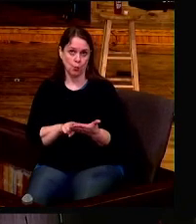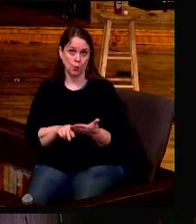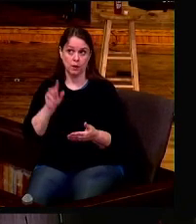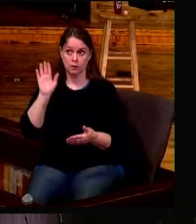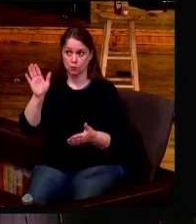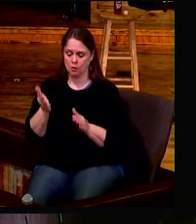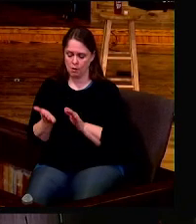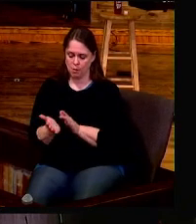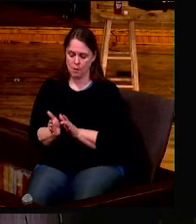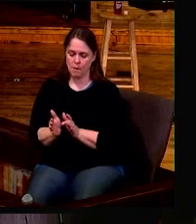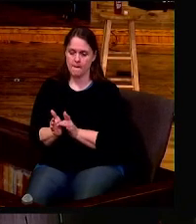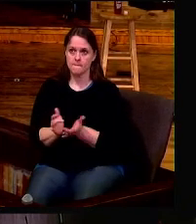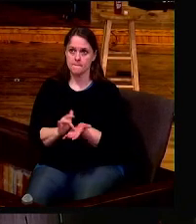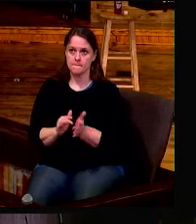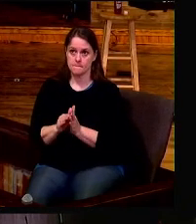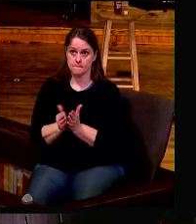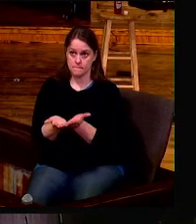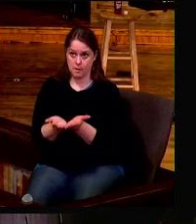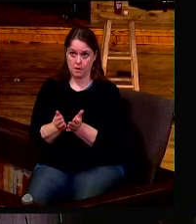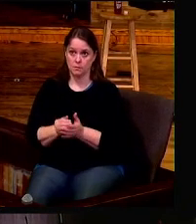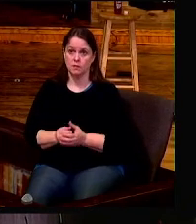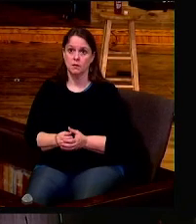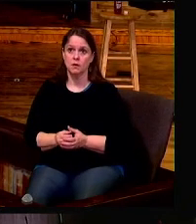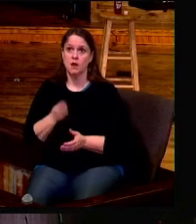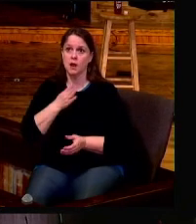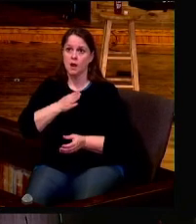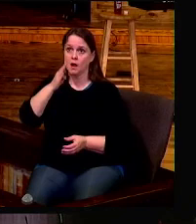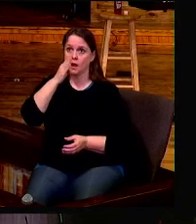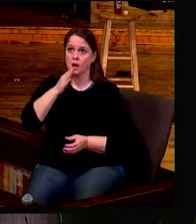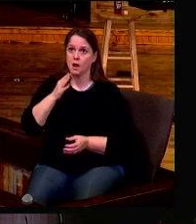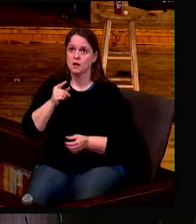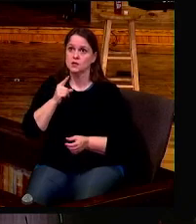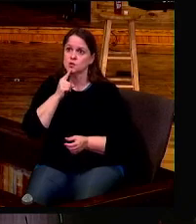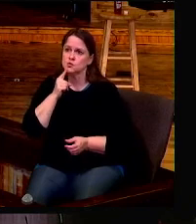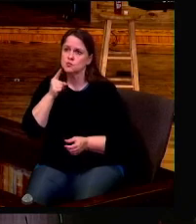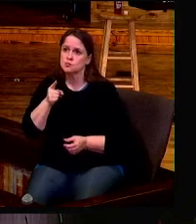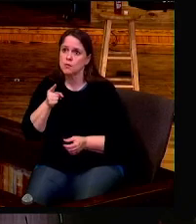Because God created the world we live in by speaking it into existence.